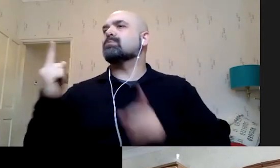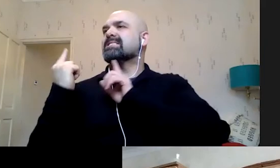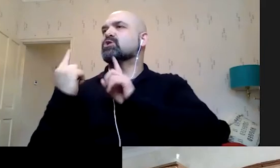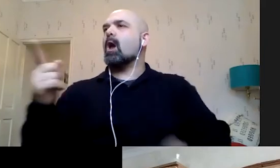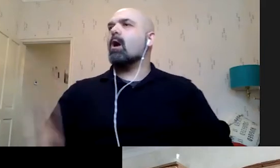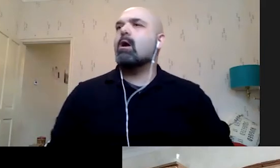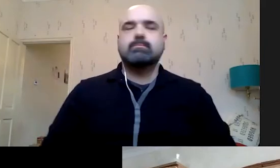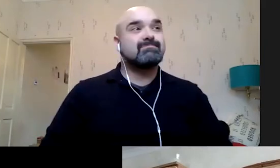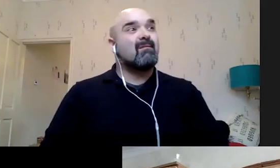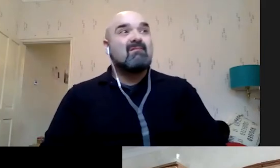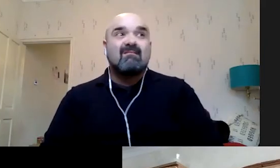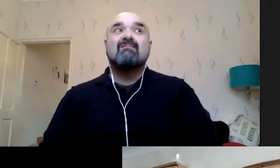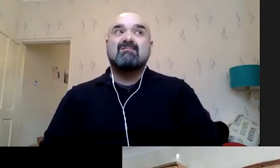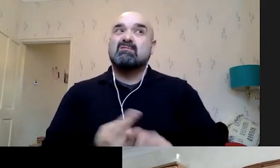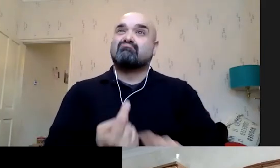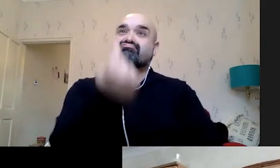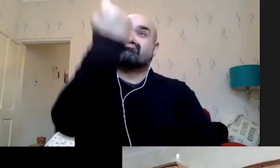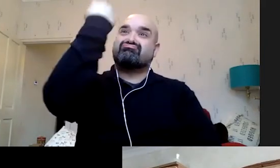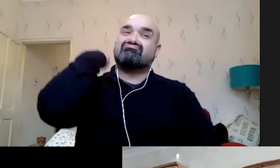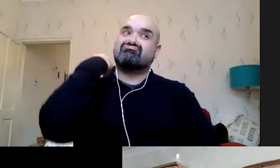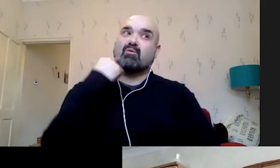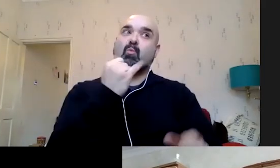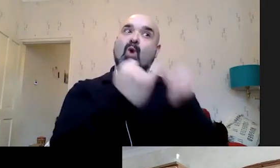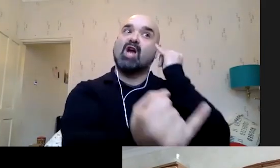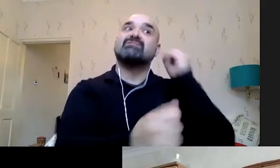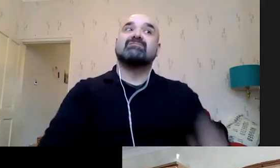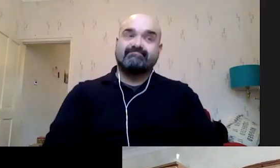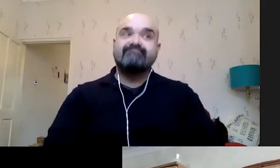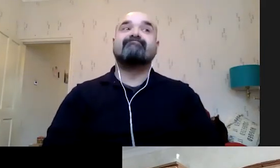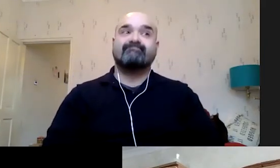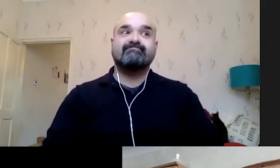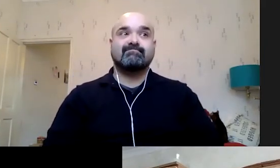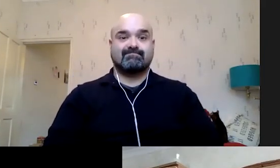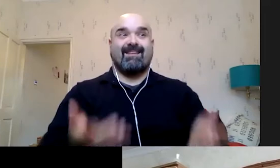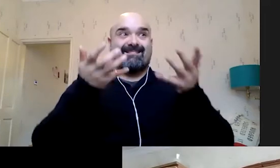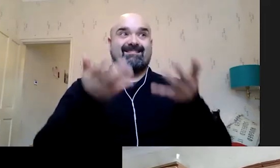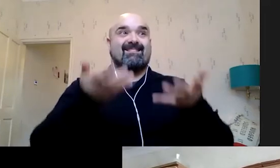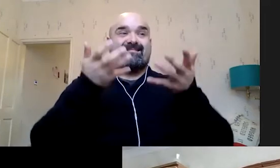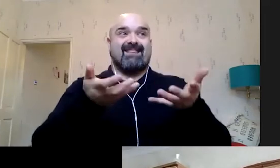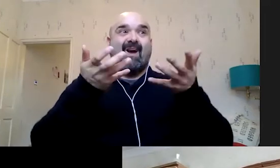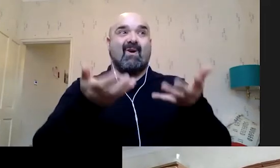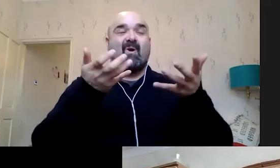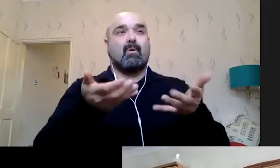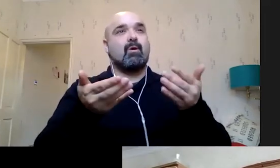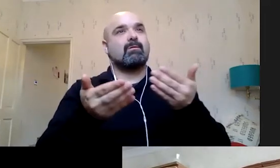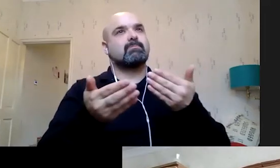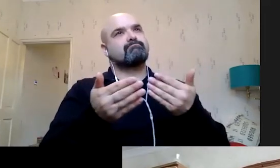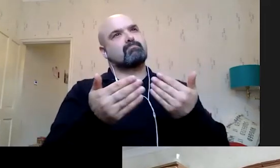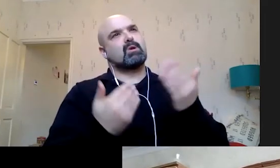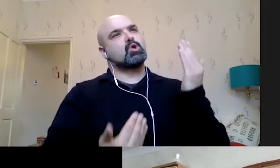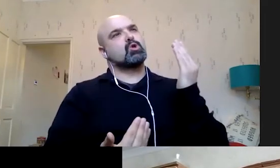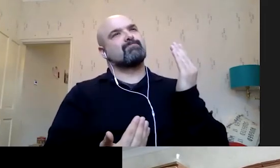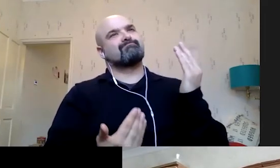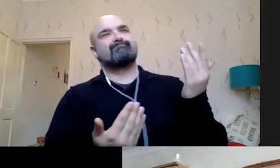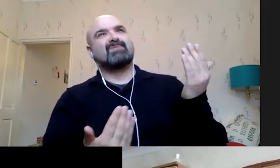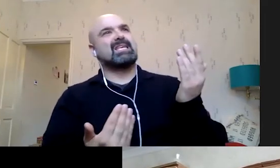think it was even less understood than it is now. You know, I think it is very much, if you like, it is the new frontier, isn't it?